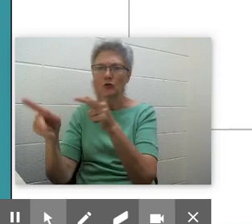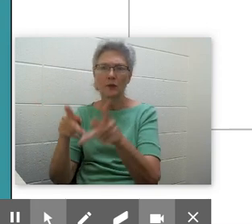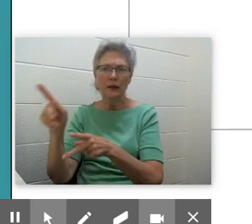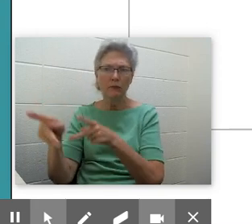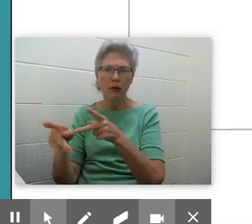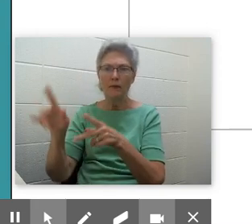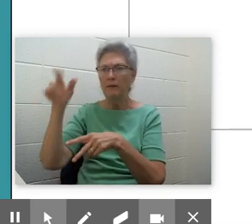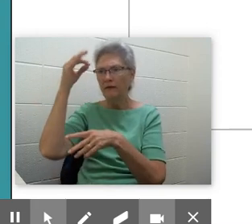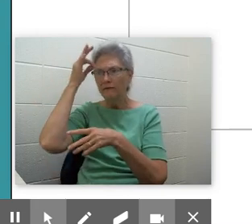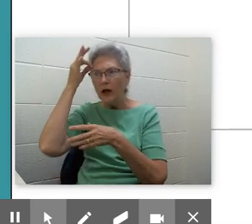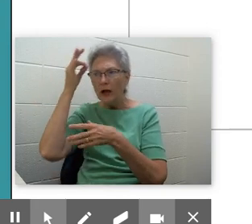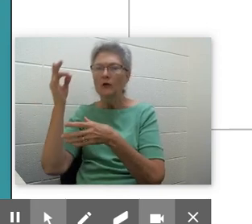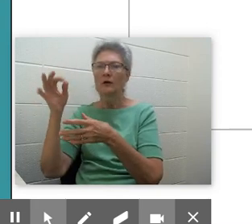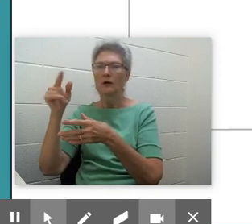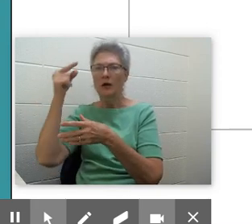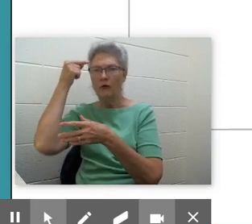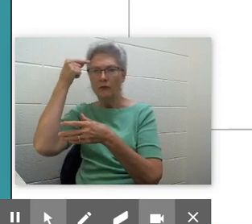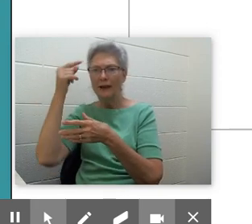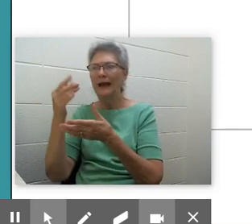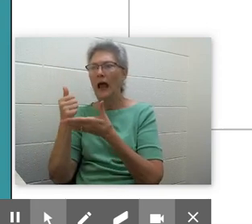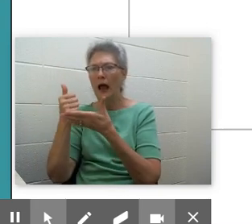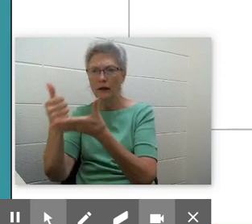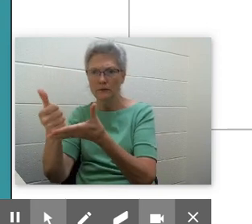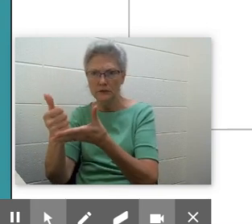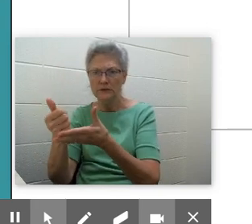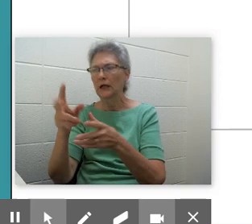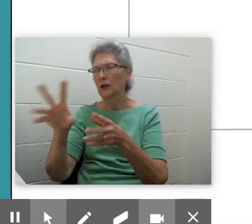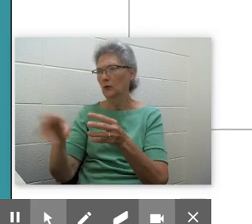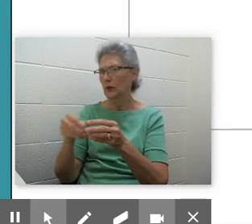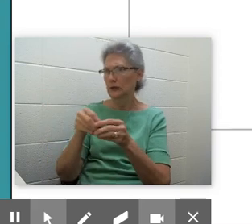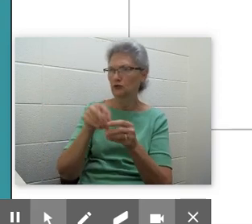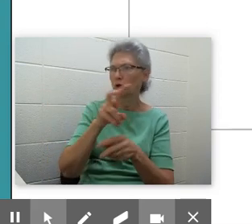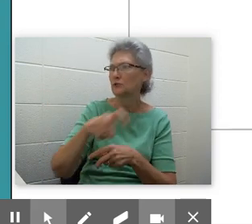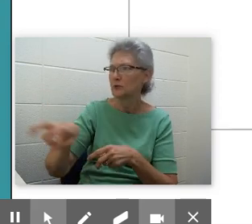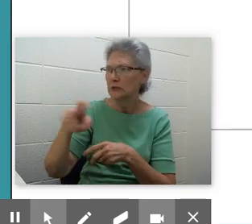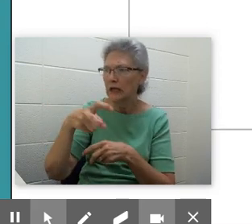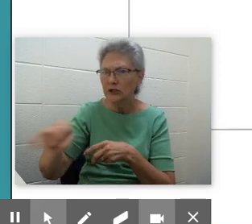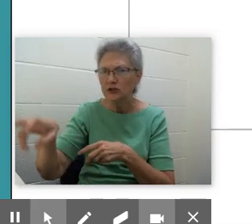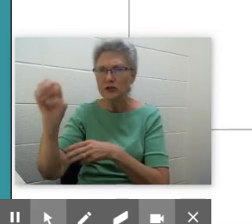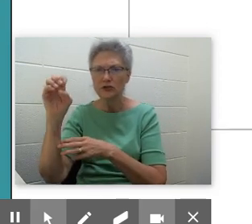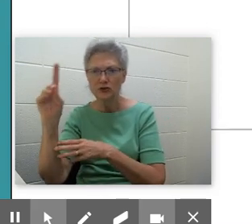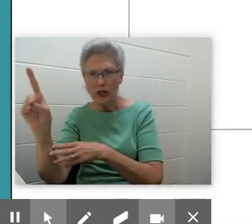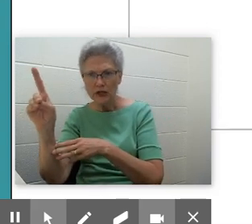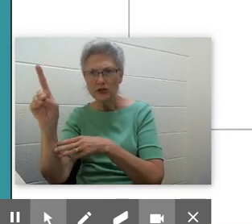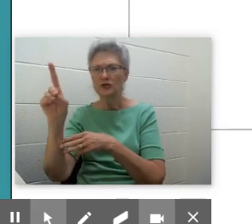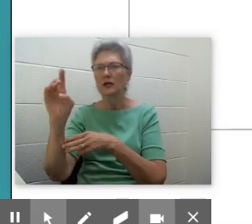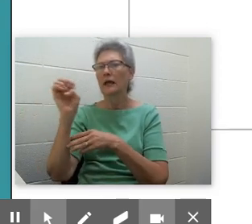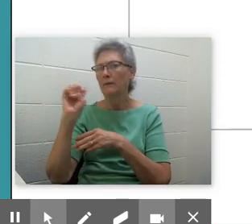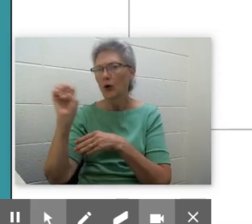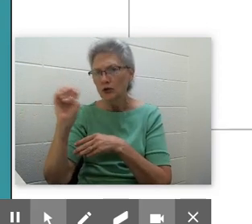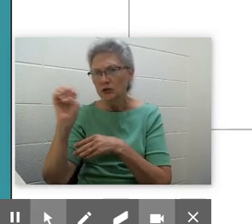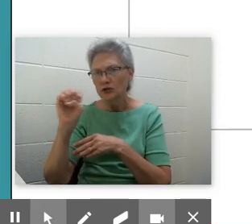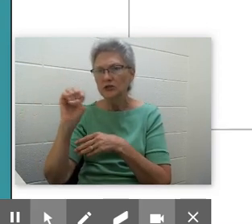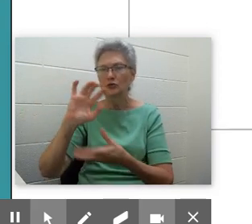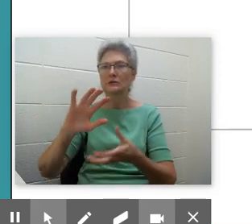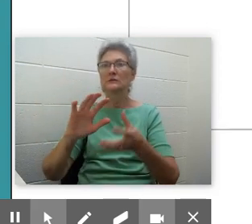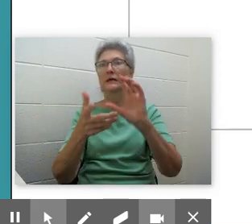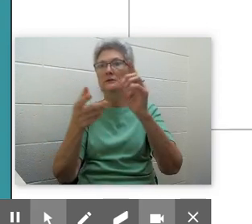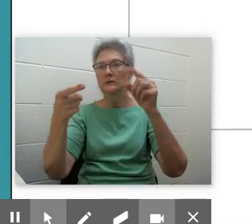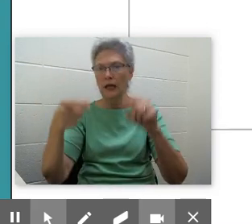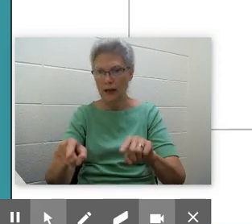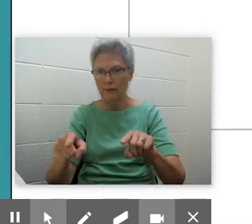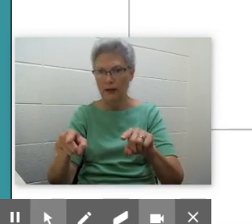federal government, and that included any transportation we need, any education, any emergencies or disasters that